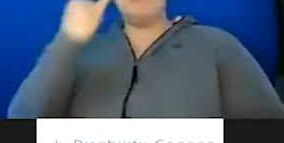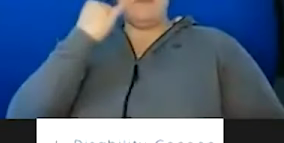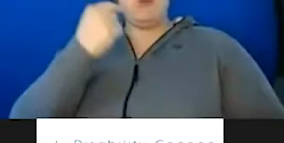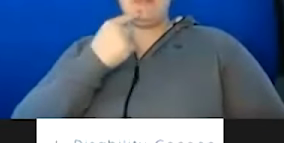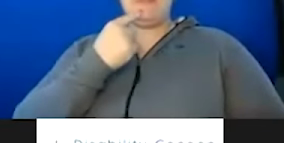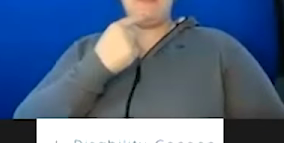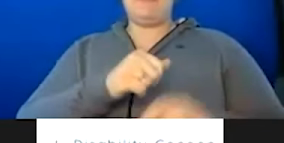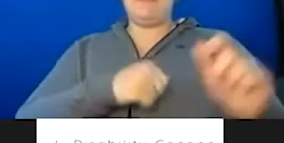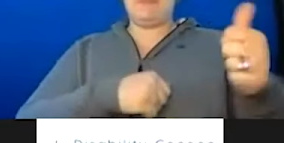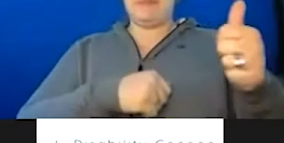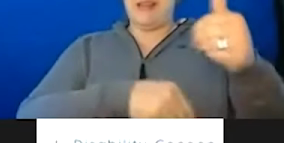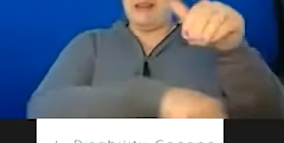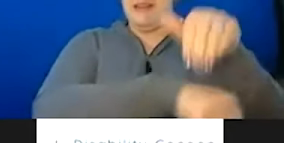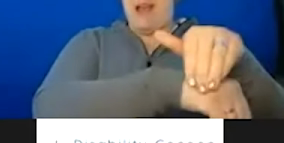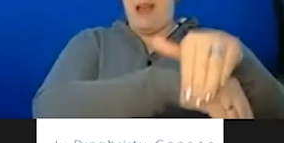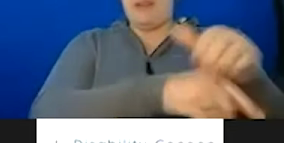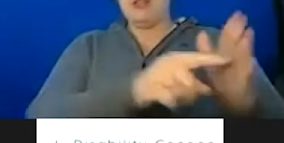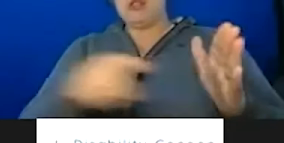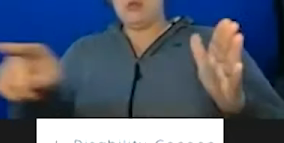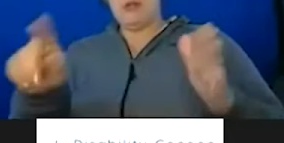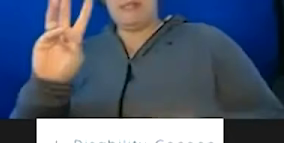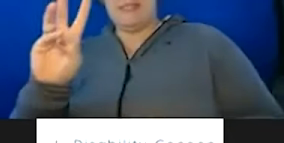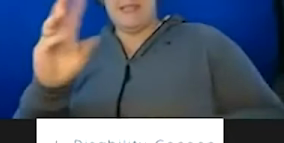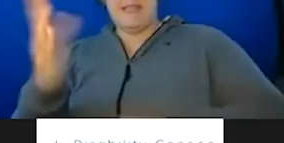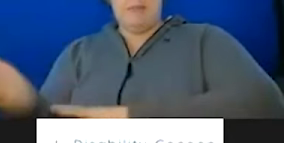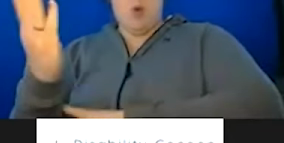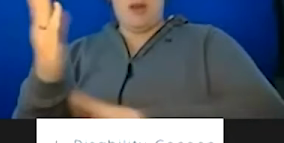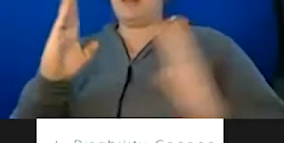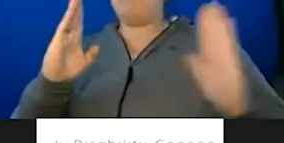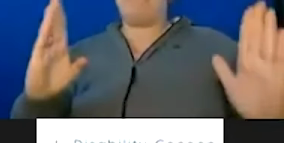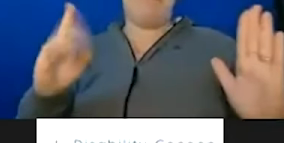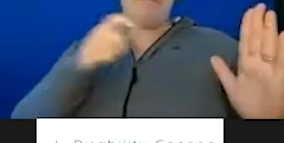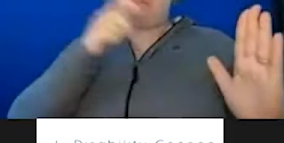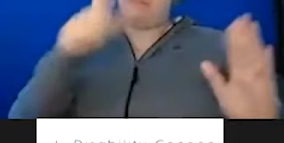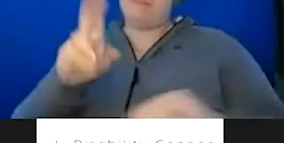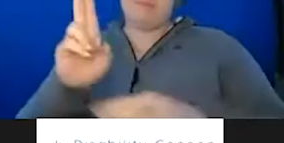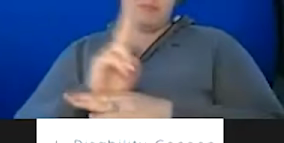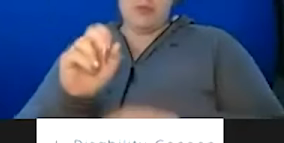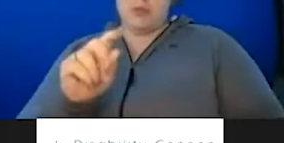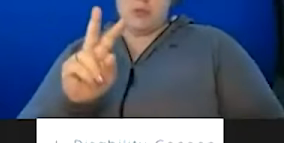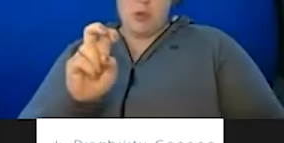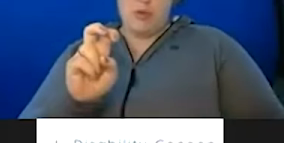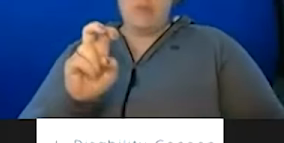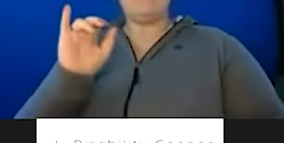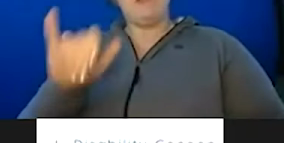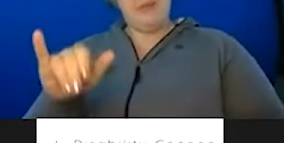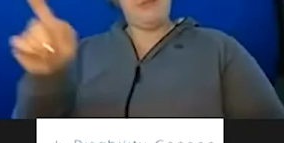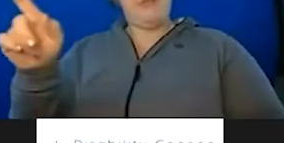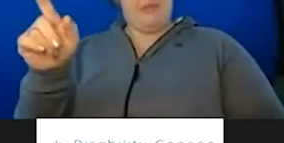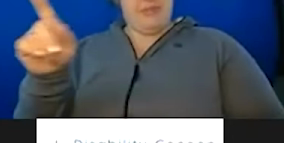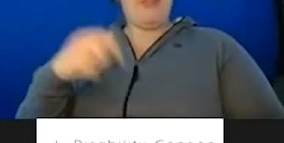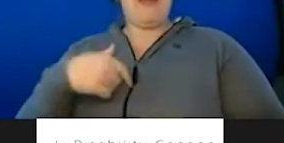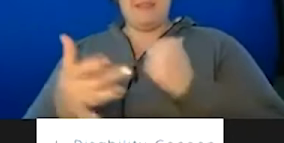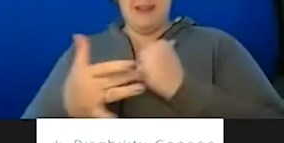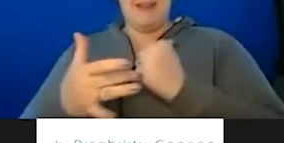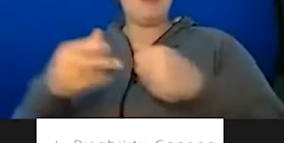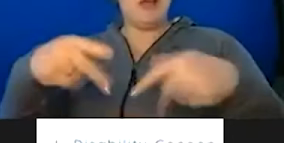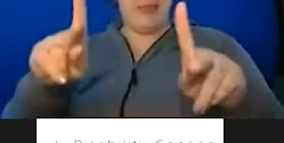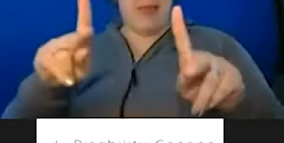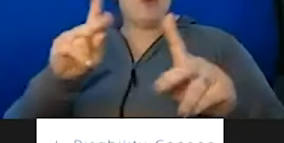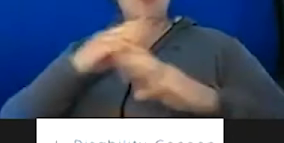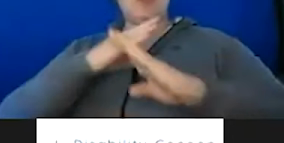p.m. and 6 a.m. This device allows you to do that. The other thing that it allows you to do is, let's say that